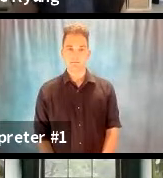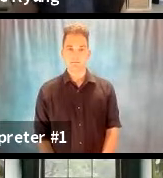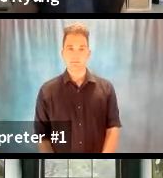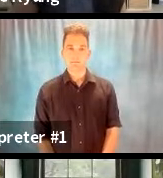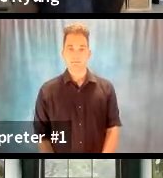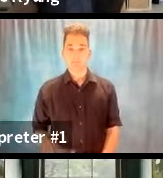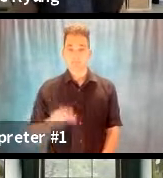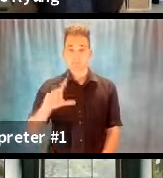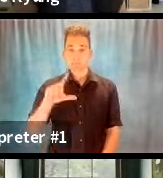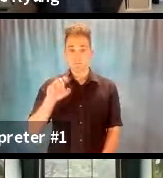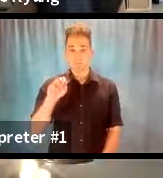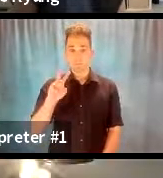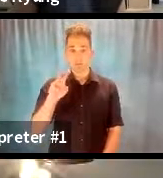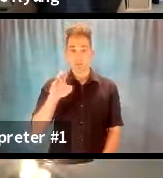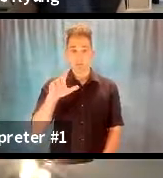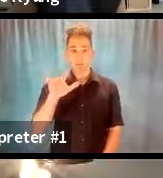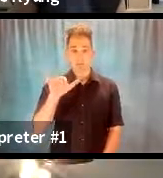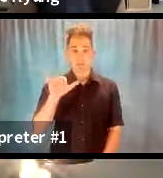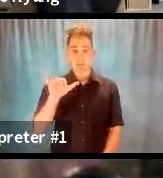Lovely, you with us?